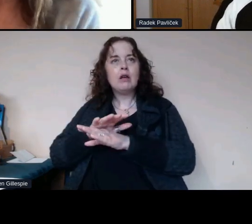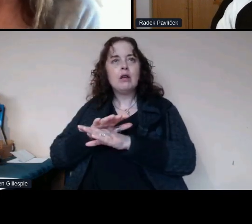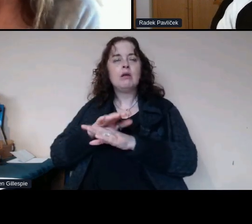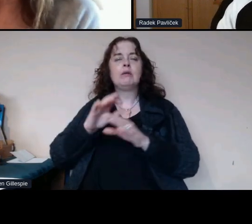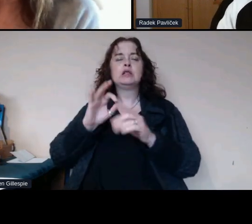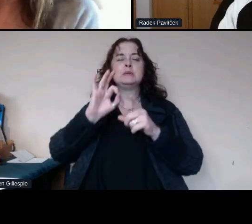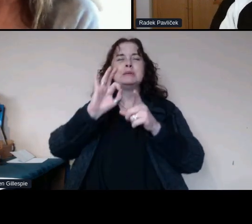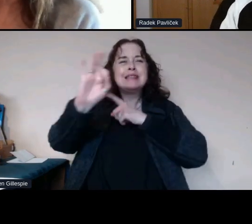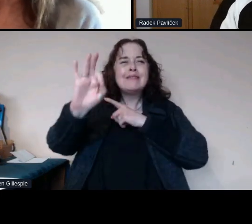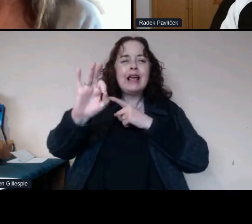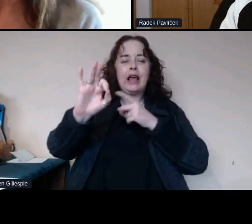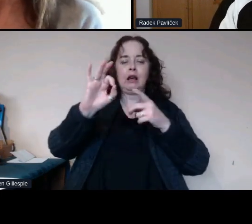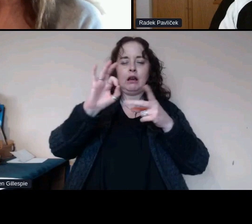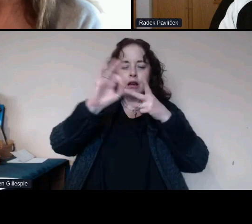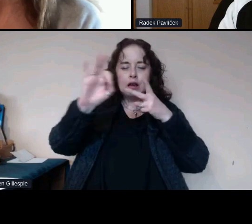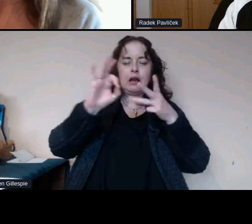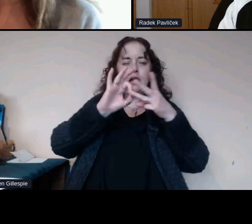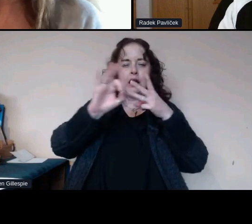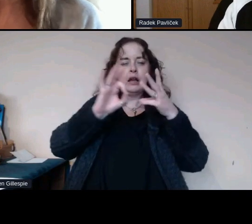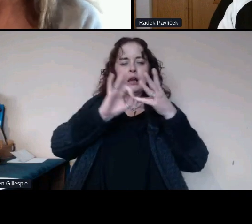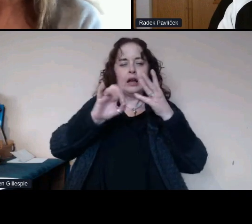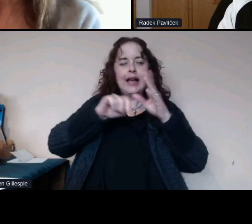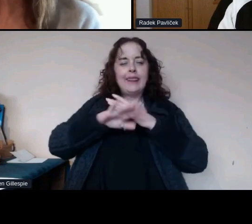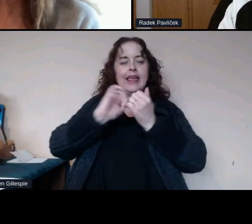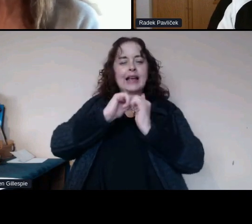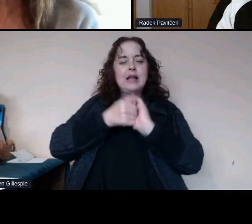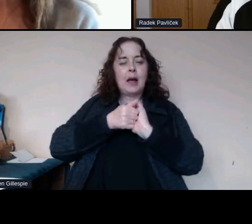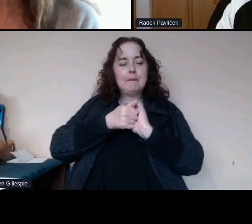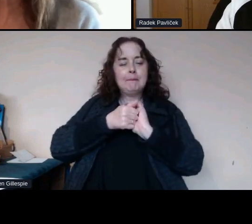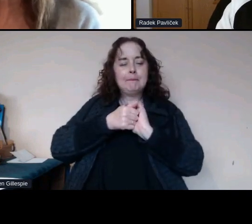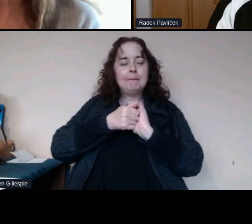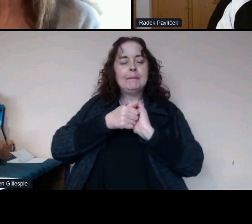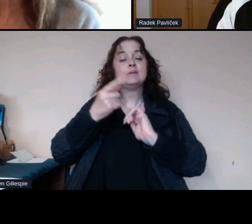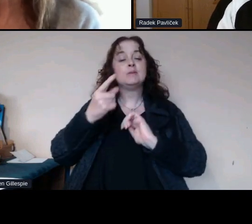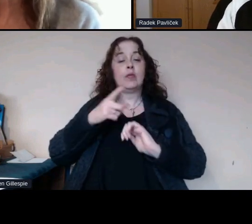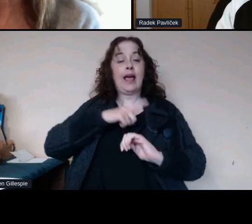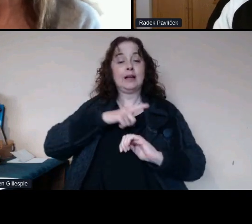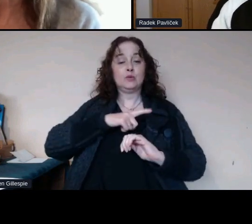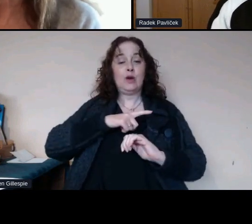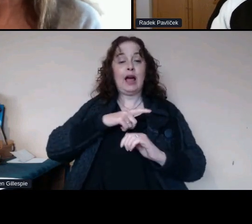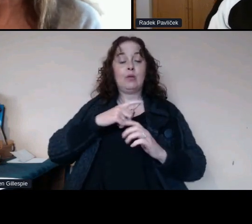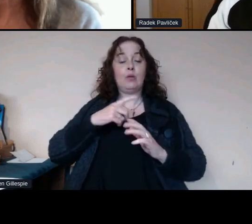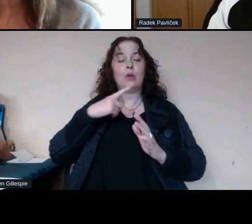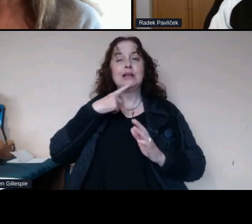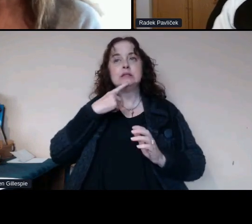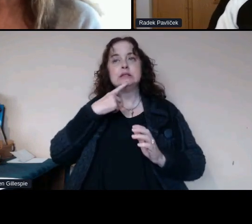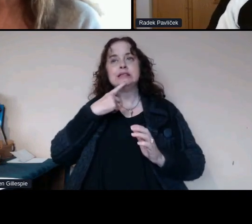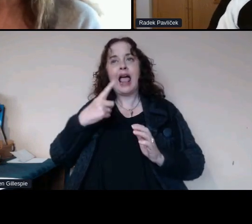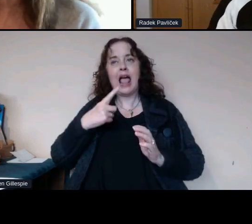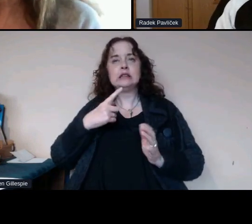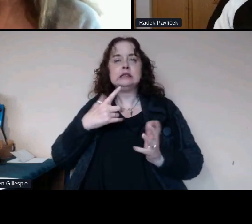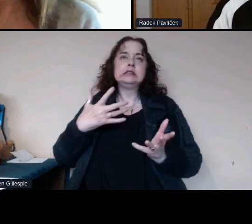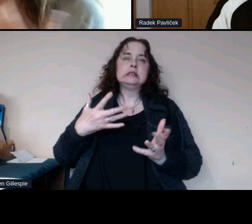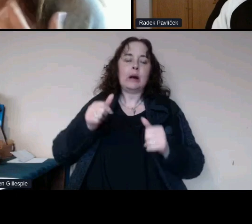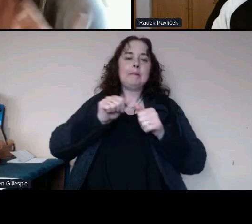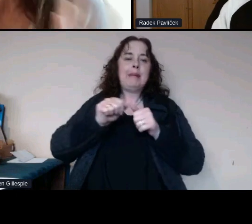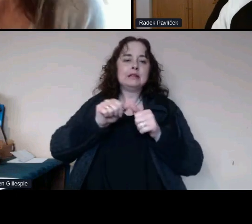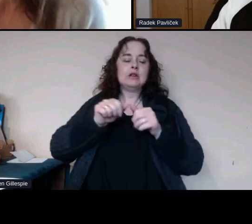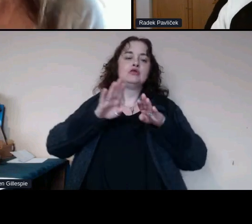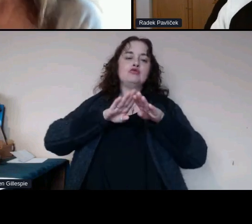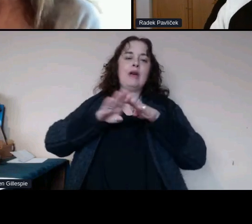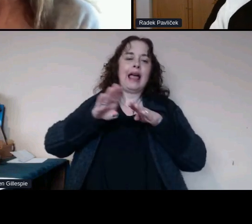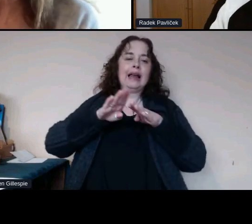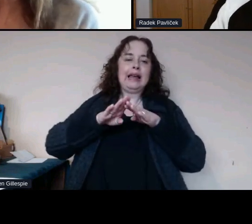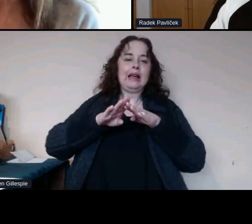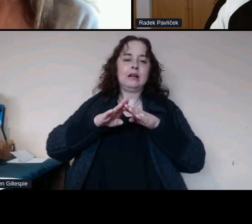pieces that is required in the exam. So that is why we tend to recommend the accredited training providers, just because we know